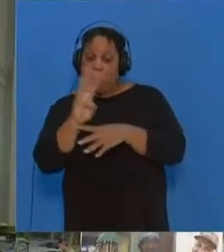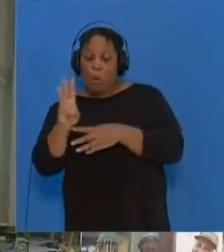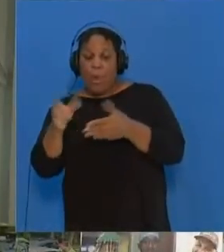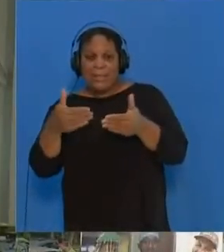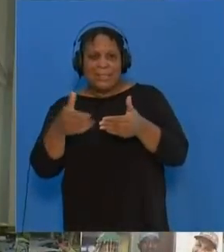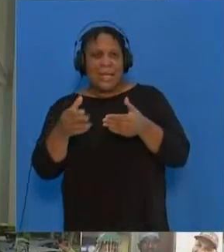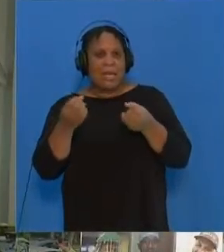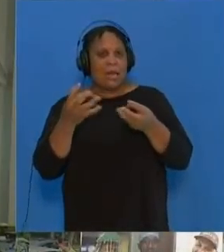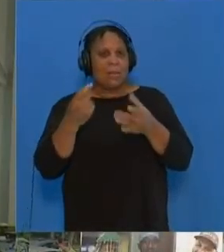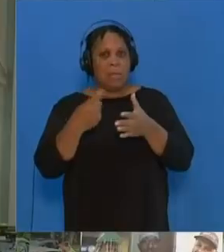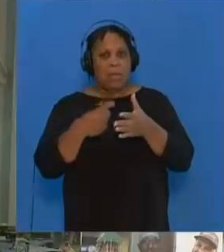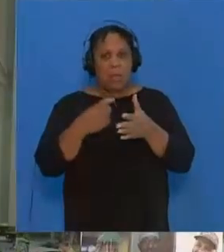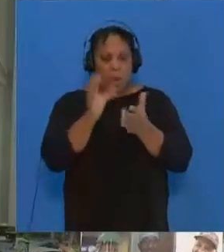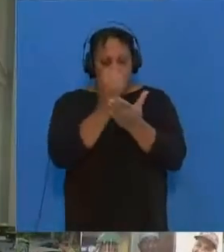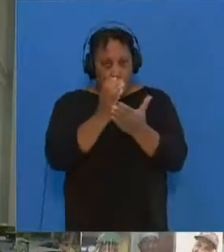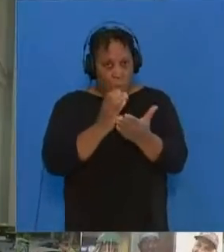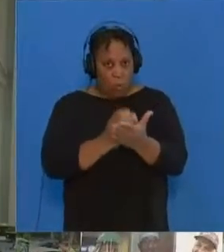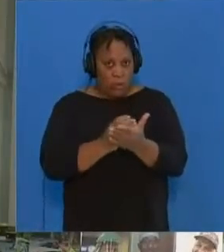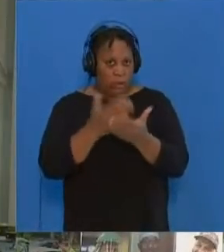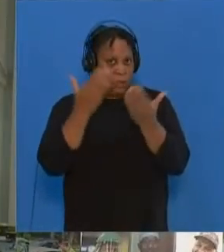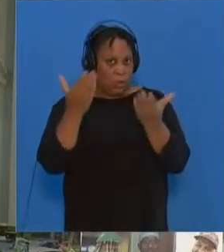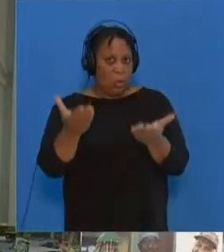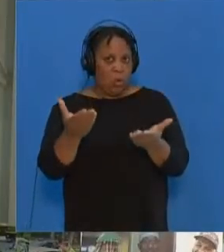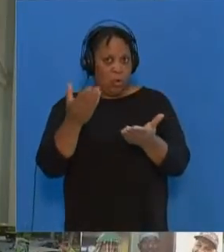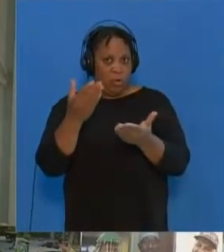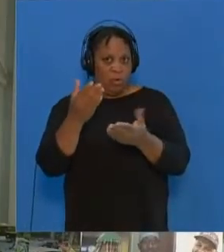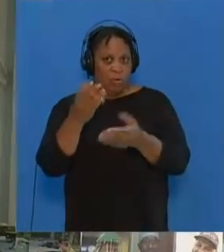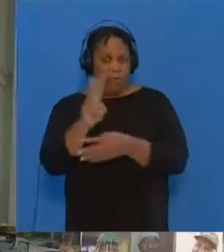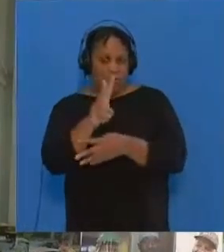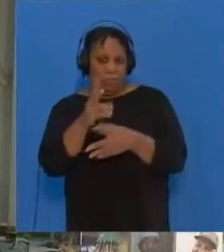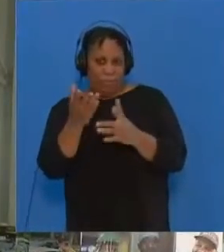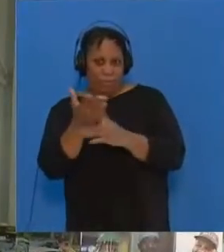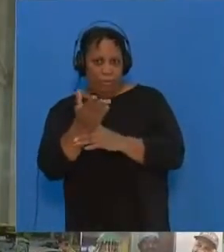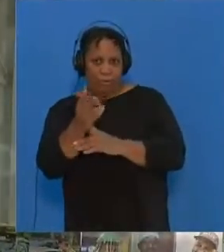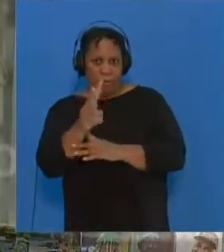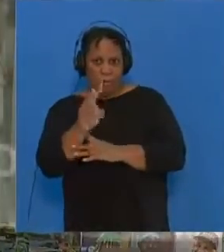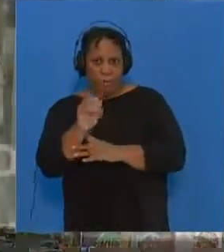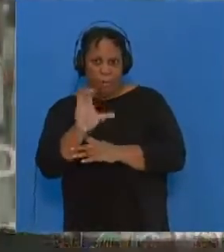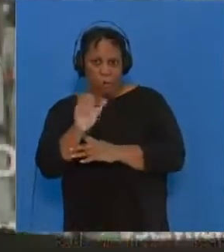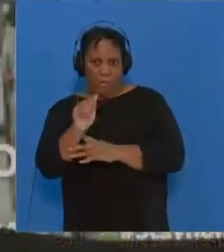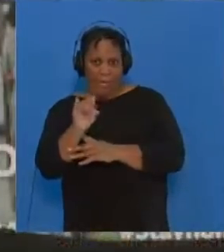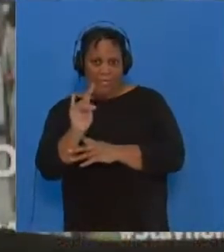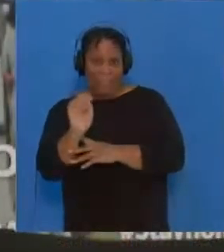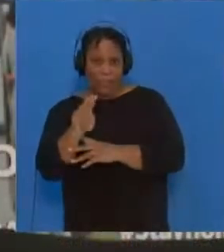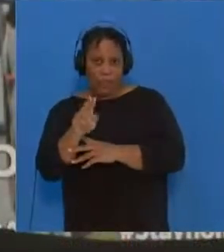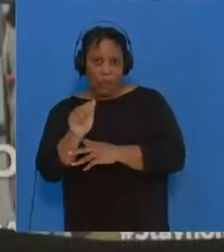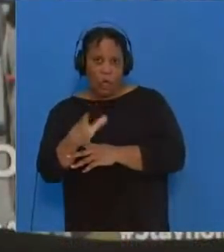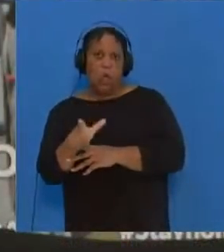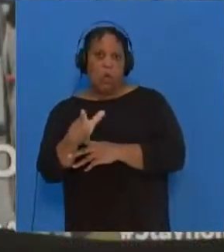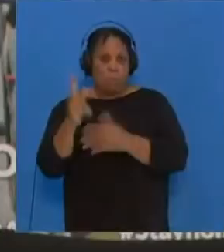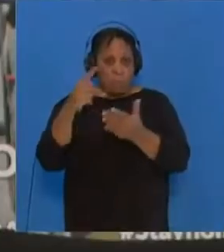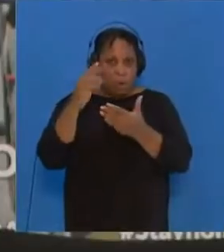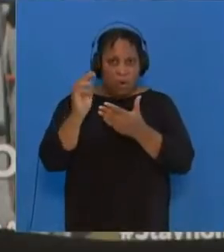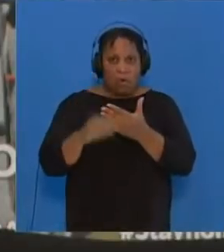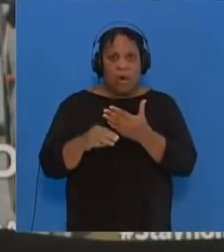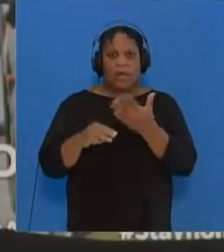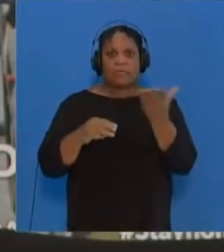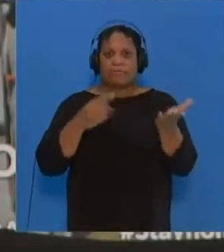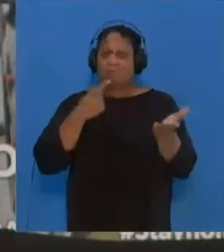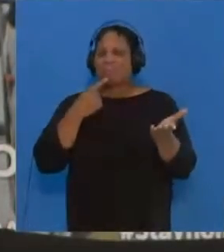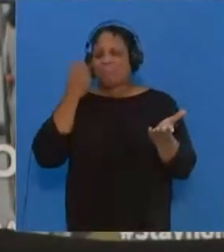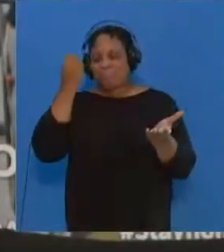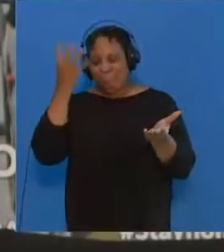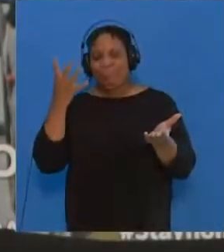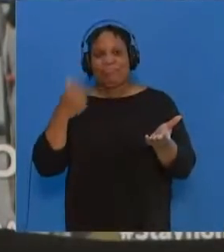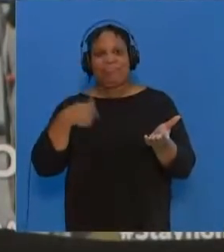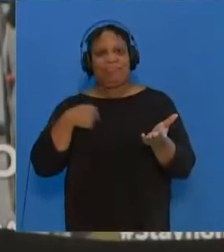learning courses are offered at Westgate facility through the vocational program? Ms. Palacio, we spoke about this on the last occasion. I shared with